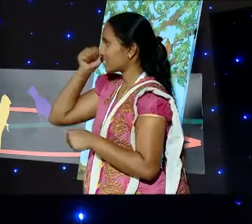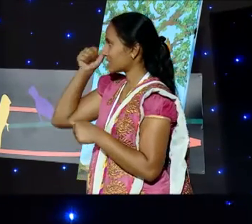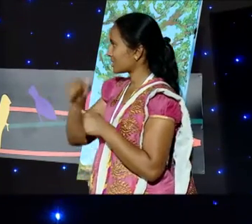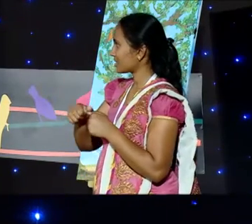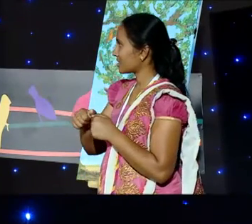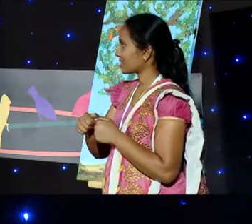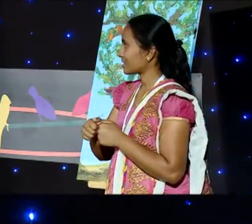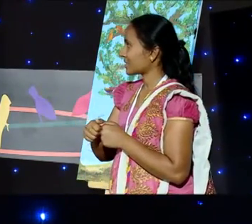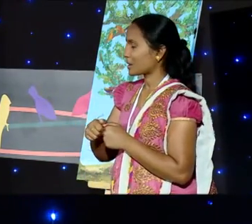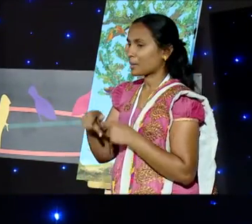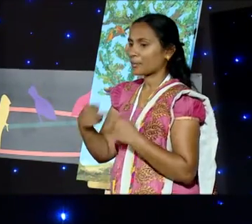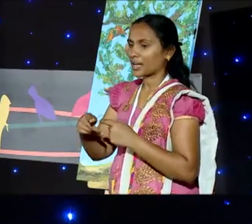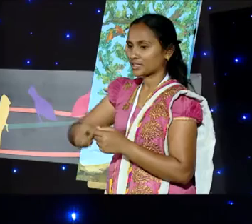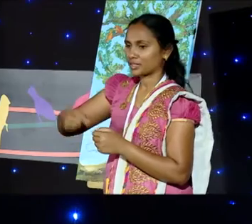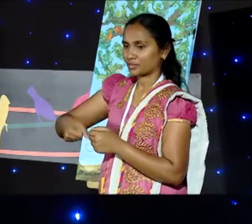torn plastic bag.